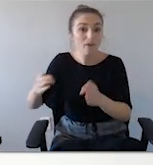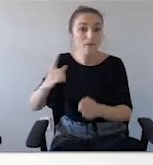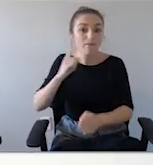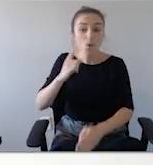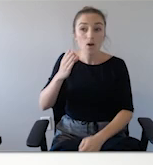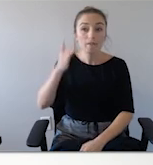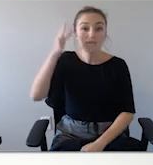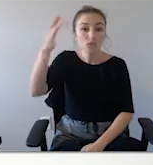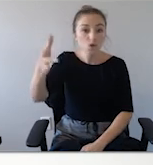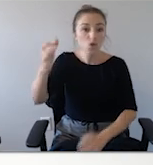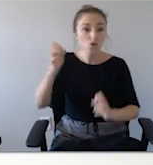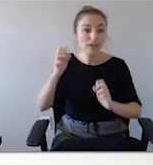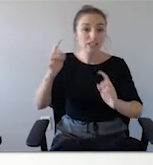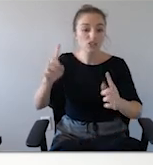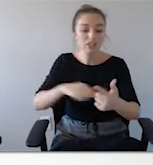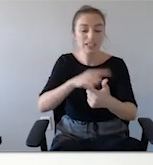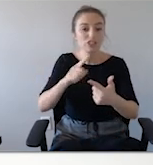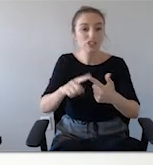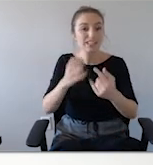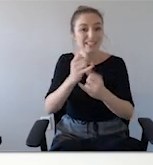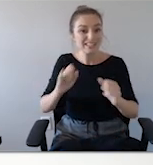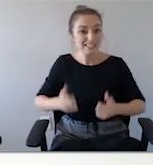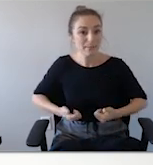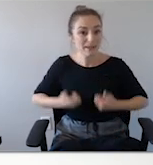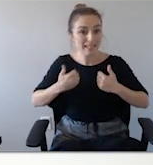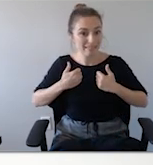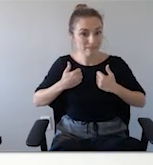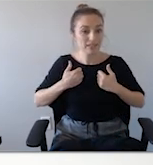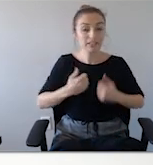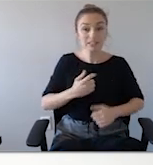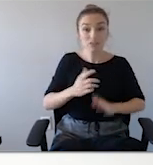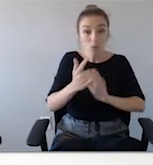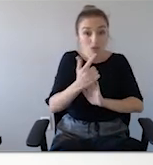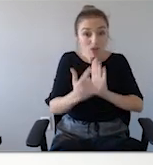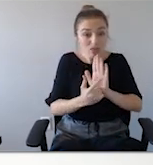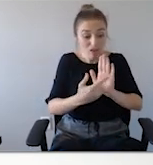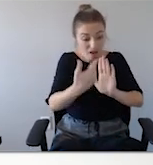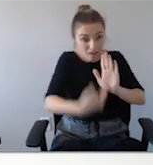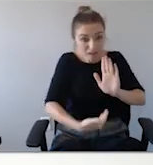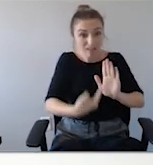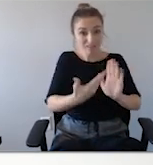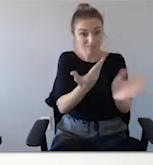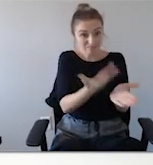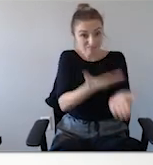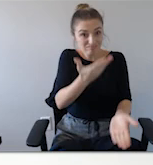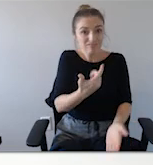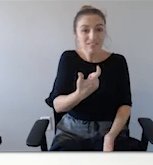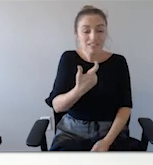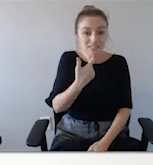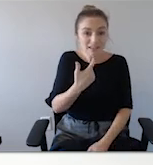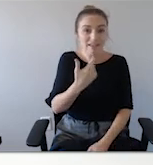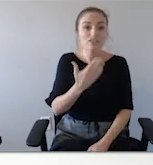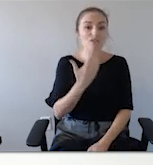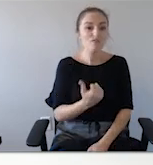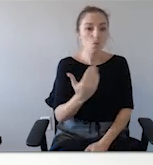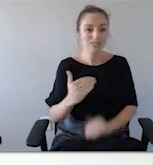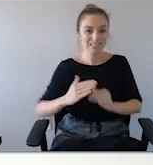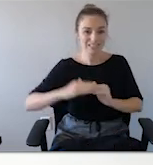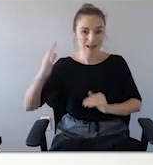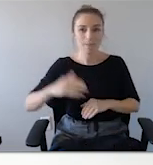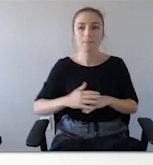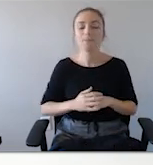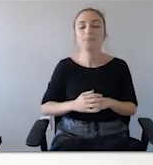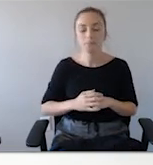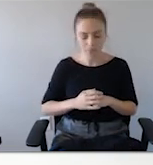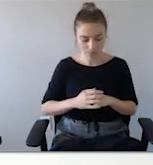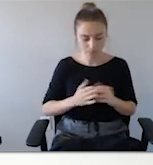is in the federal law. 18, when you're a student, and it doesn't matter disability, doesn't matter